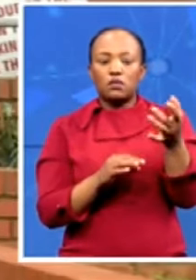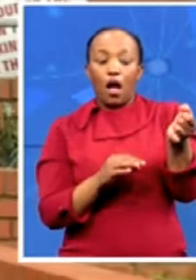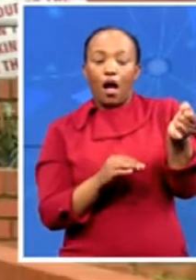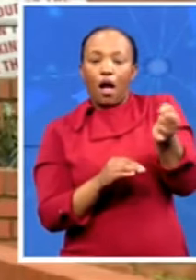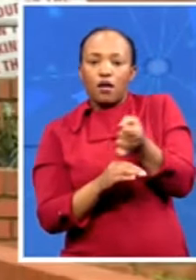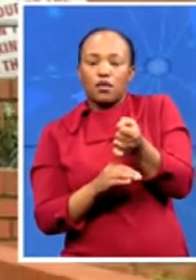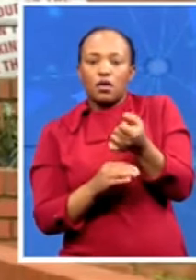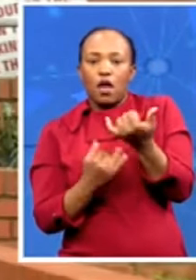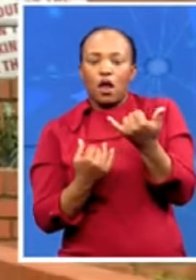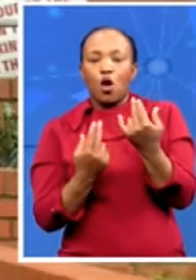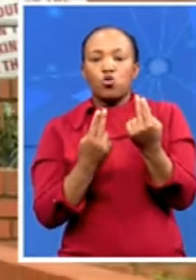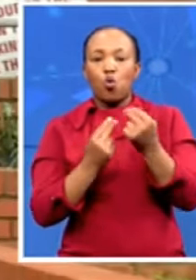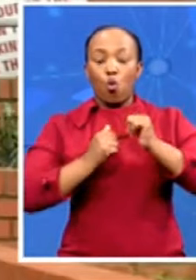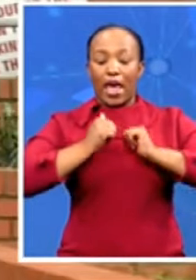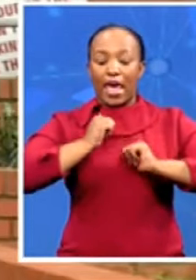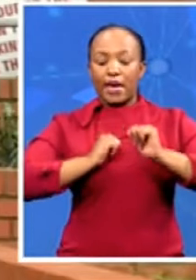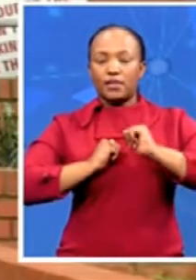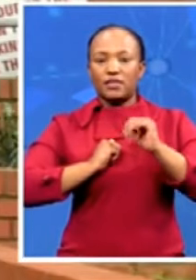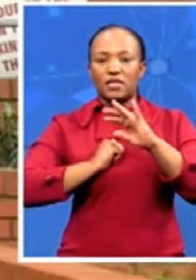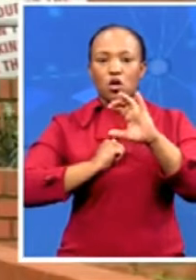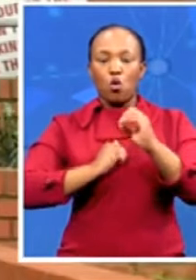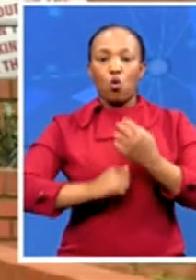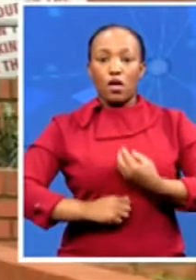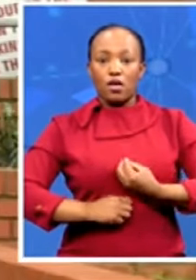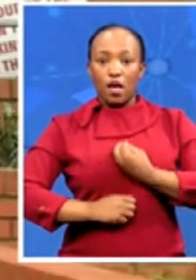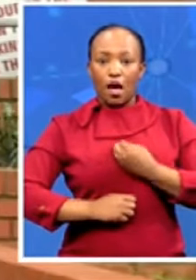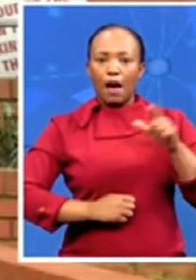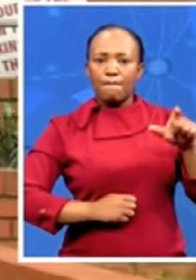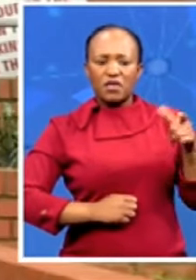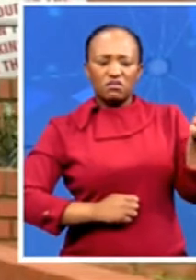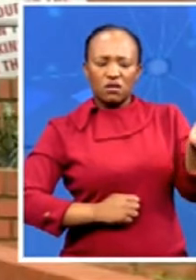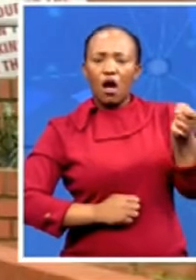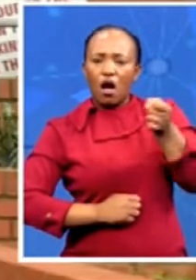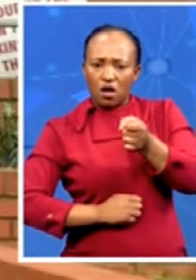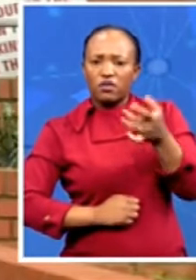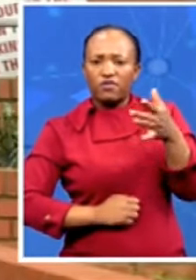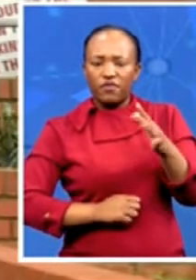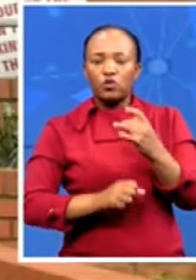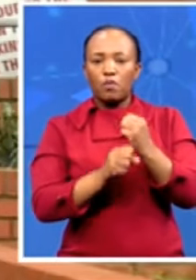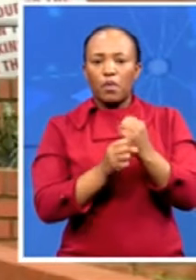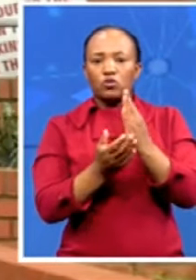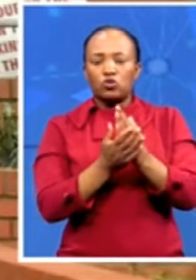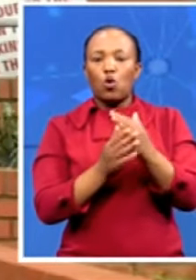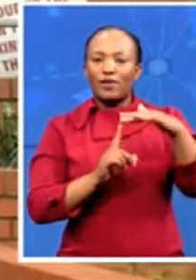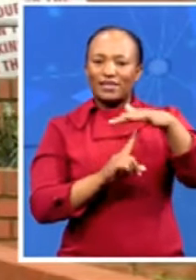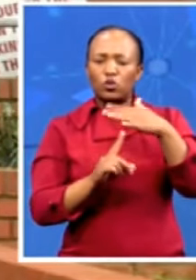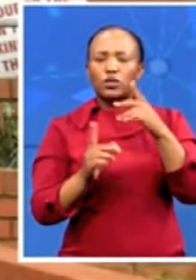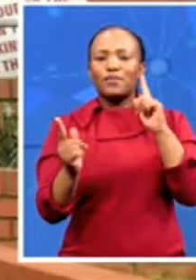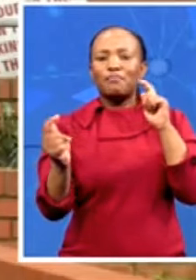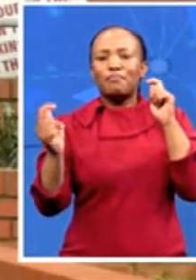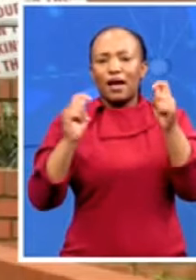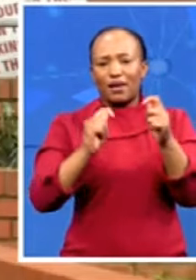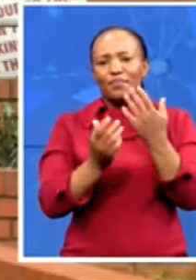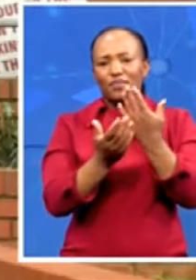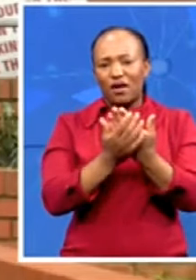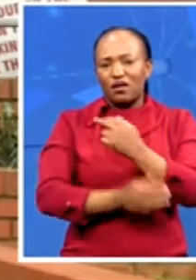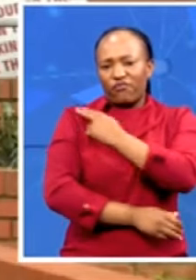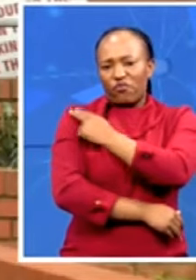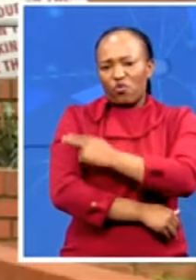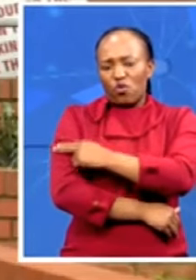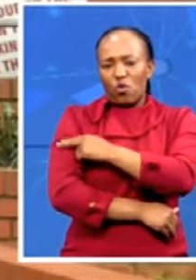a young person actually that they hired to make sure that they turn around the situation of this hospital, because it has been a long time. This is the community